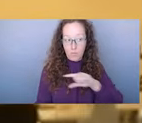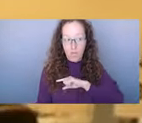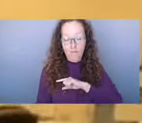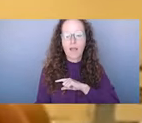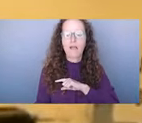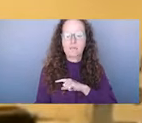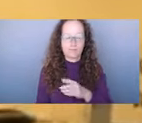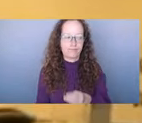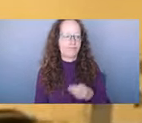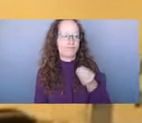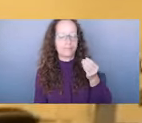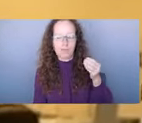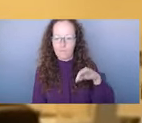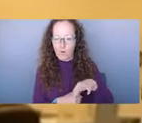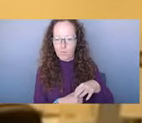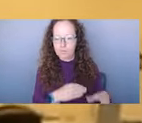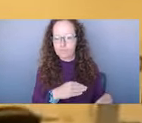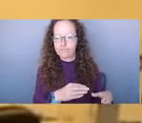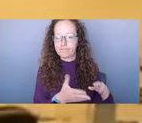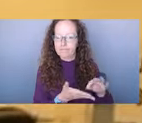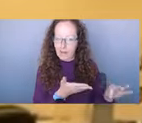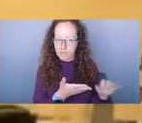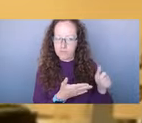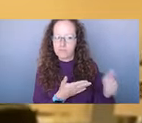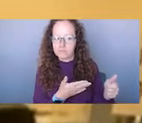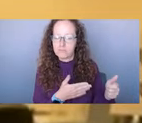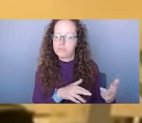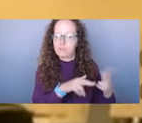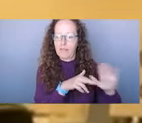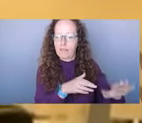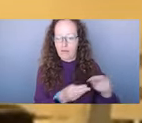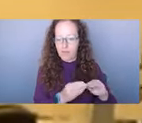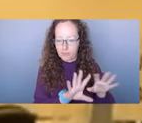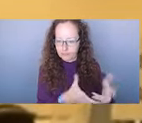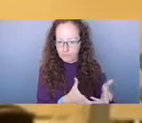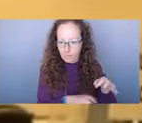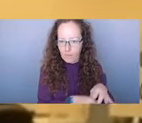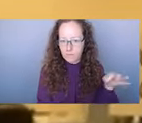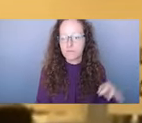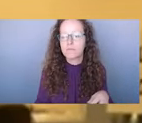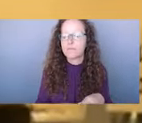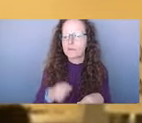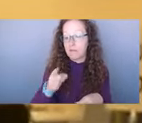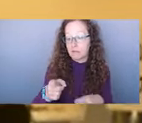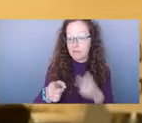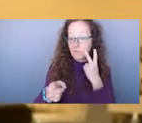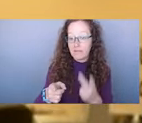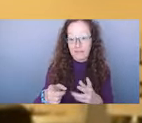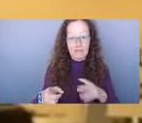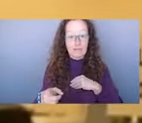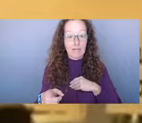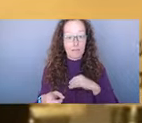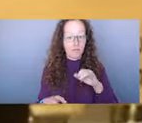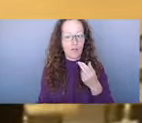Here we have Mickey Mouse. Oh, well, the system shows the board that it was accepted for John Doe. Now,